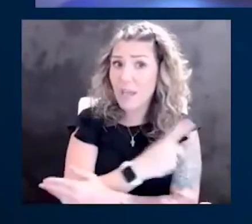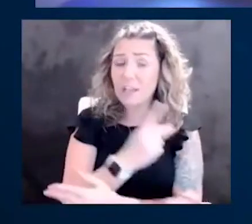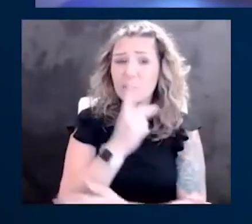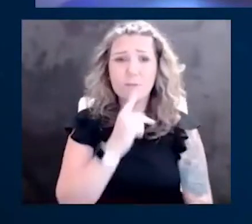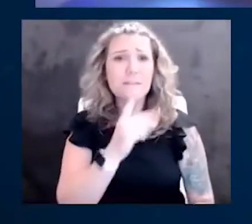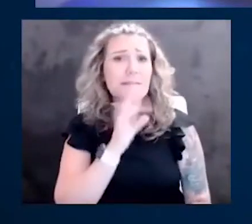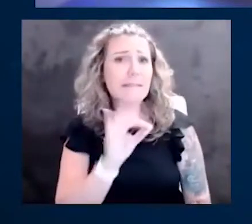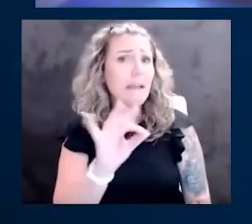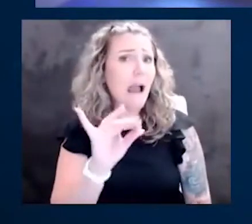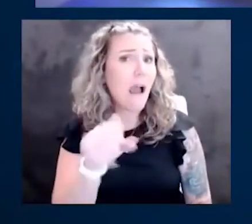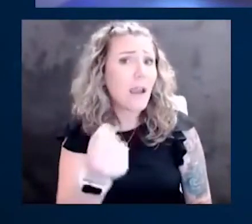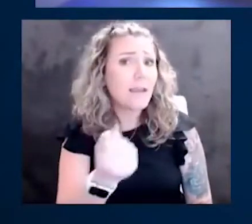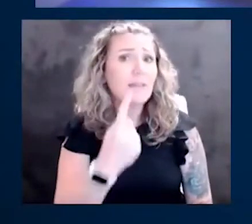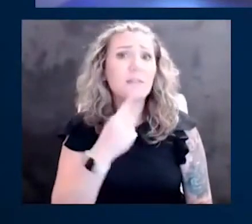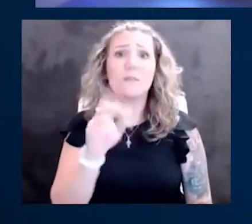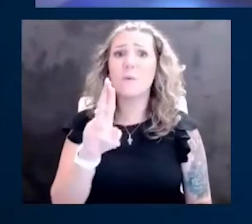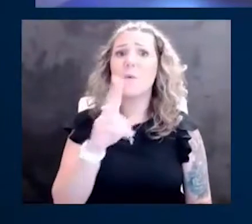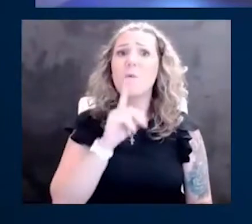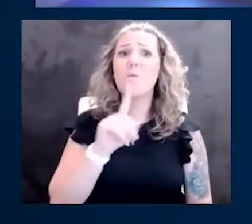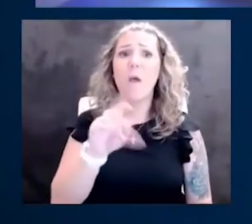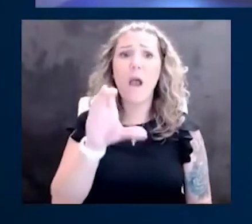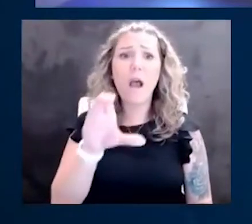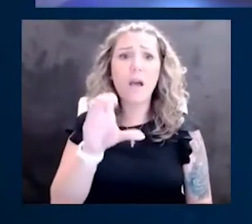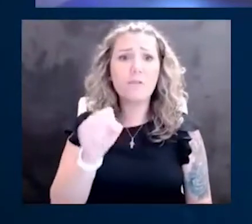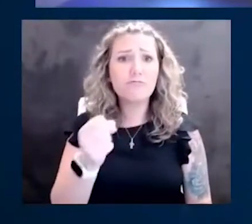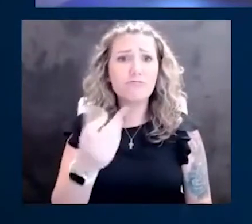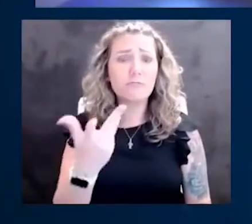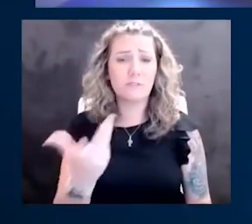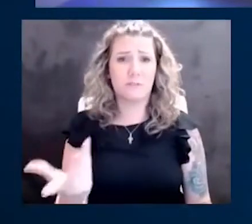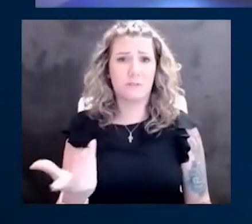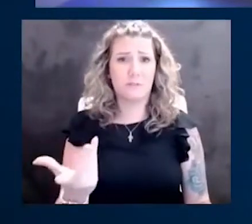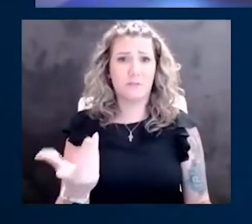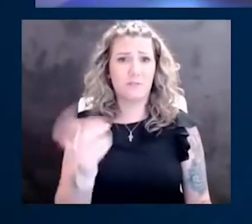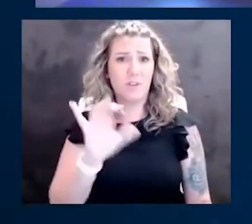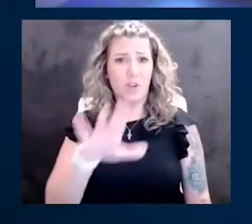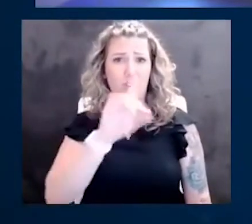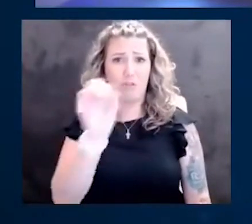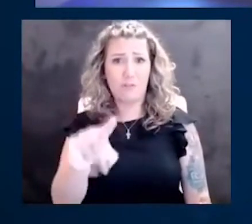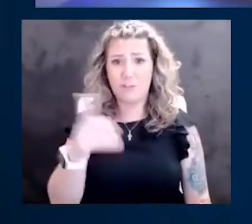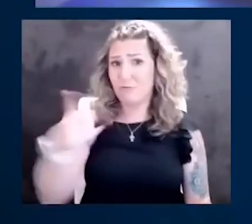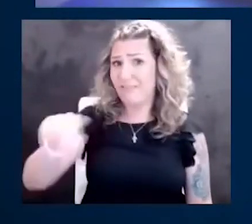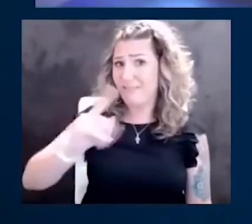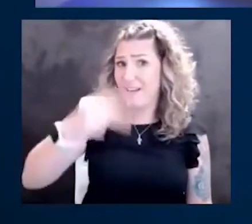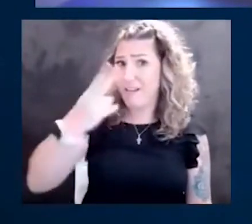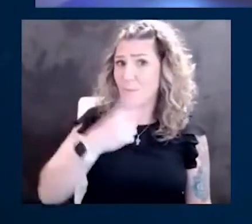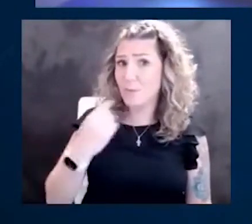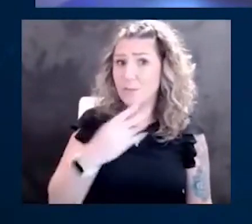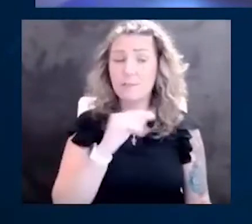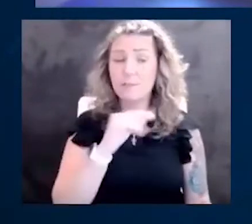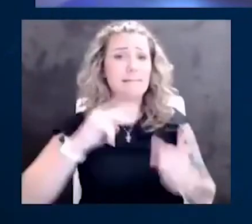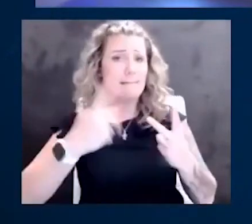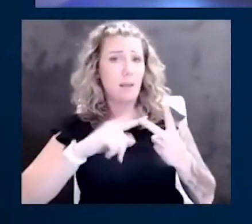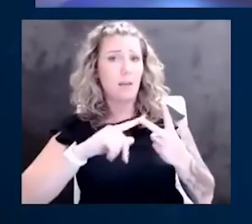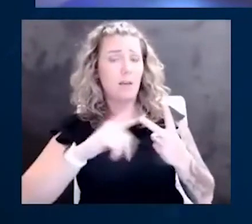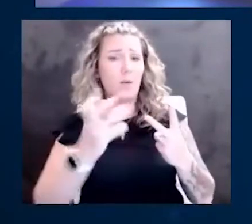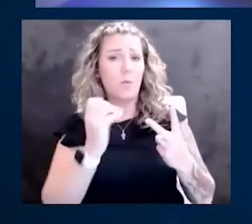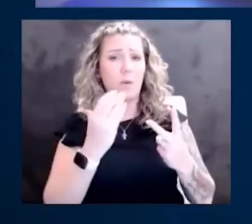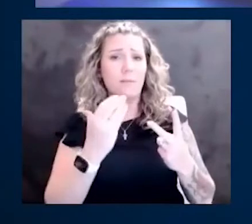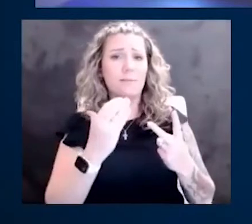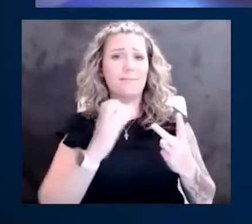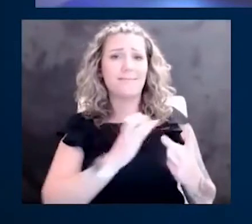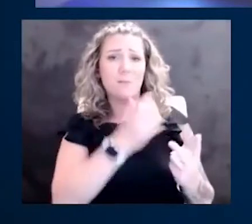even 100s. And then that's her question. She wants to know, are they at risk? And then the second part, she just wanted the Congresswoman to know